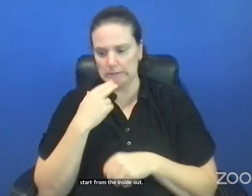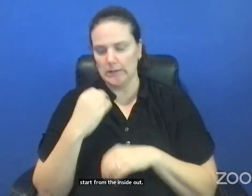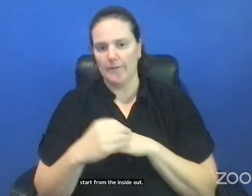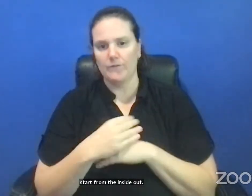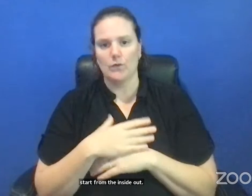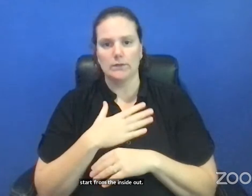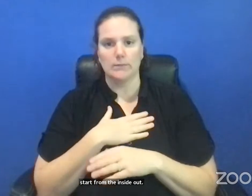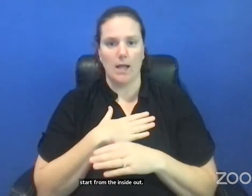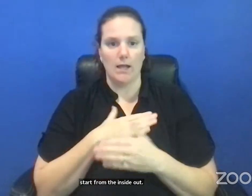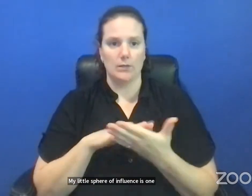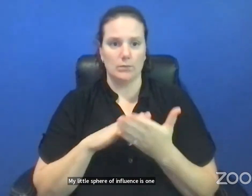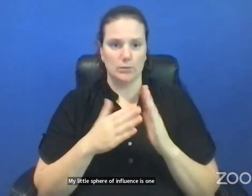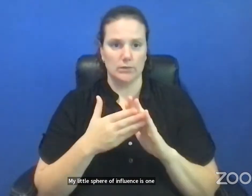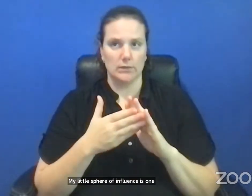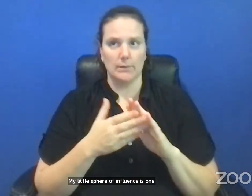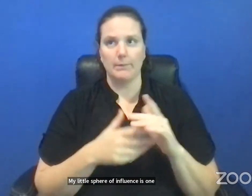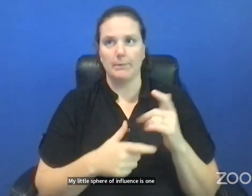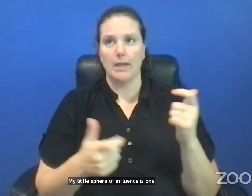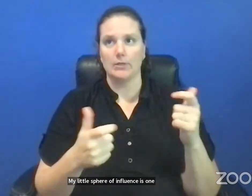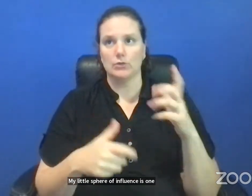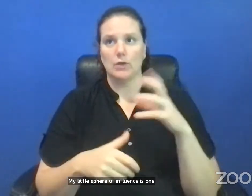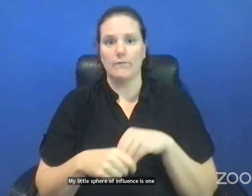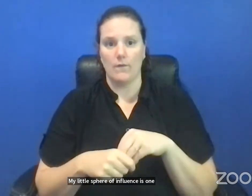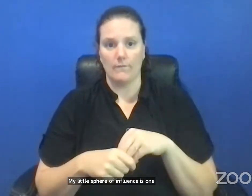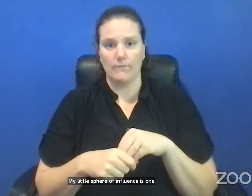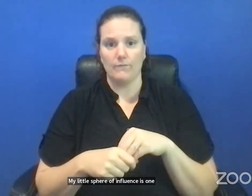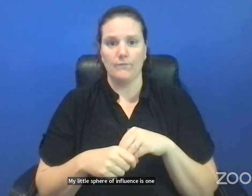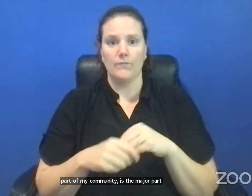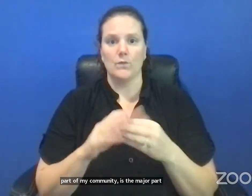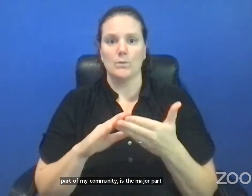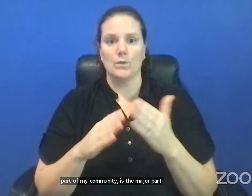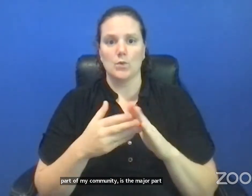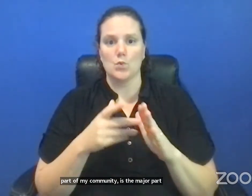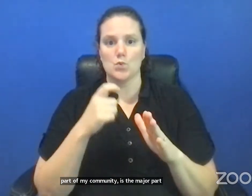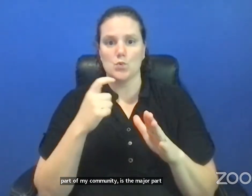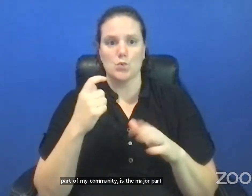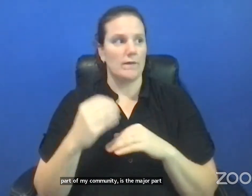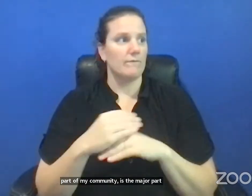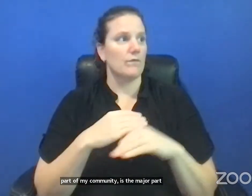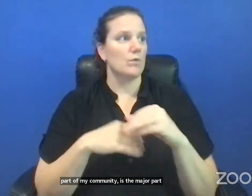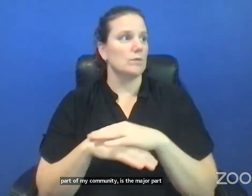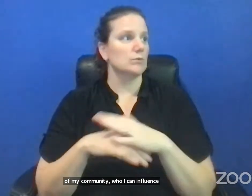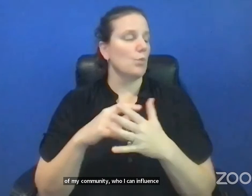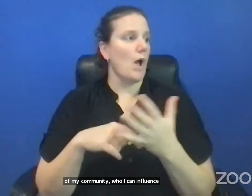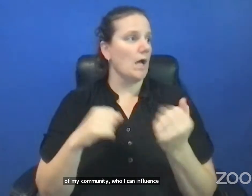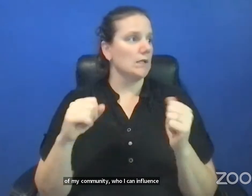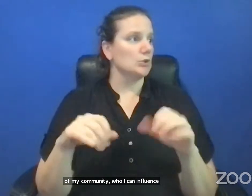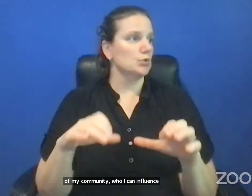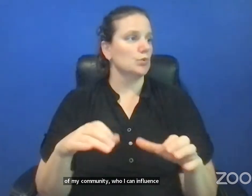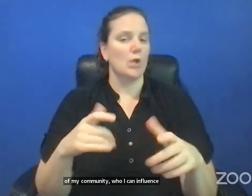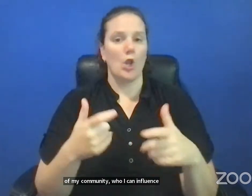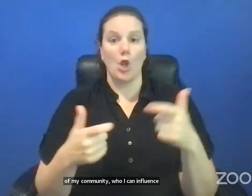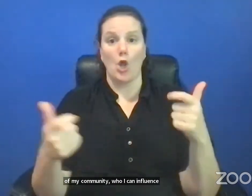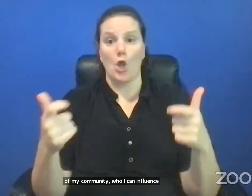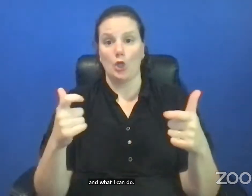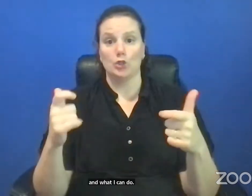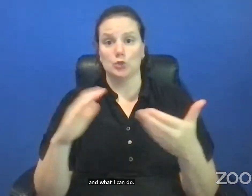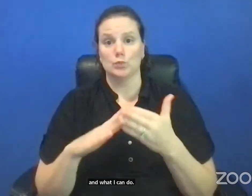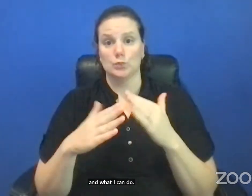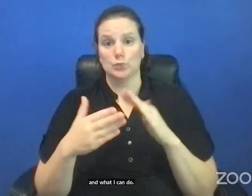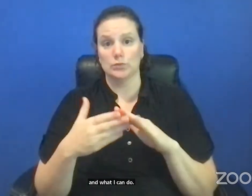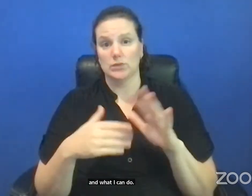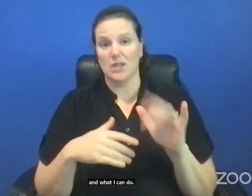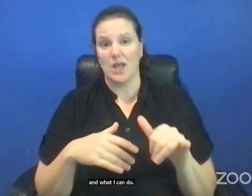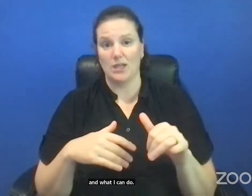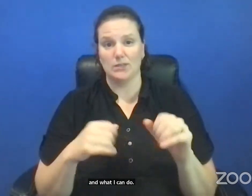my community, is the major part of my community, who I can influence and what I can do. A larger community kind